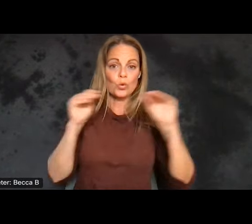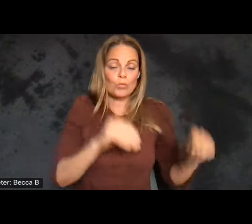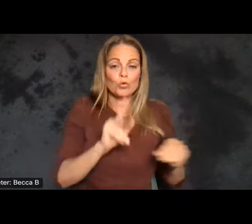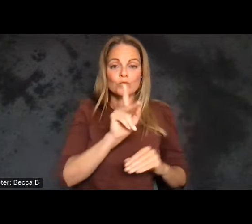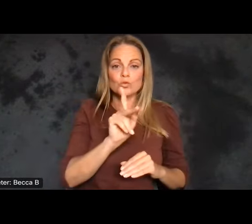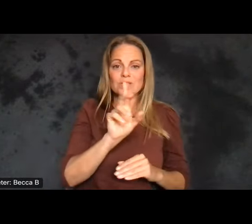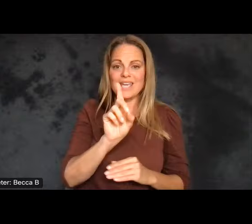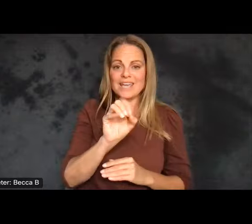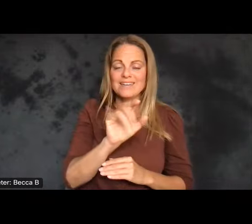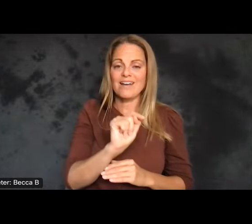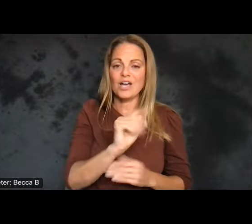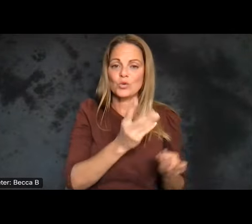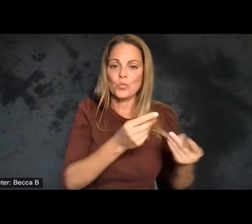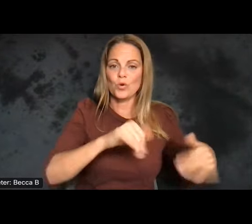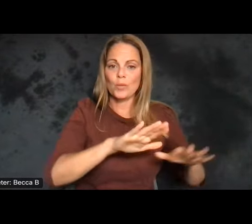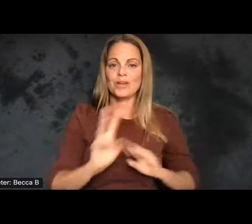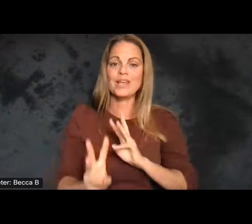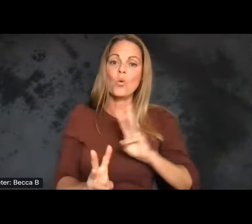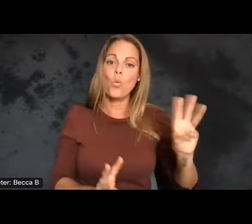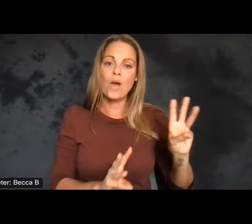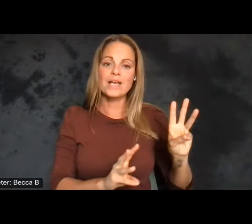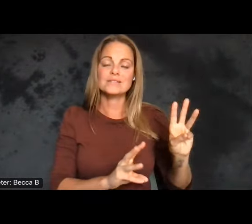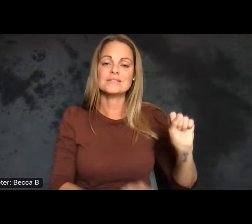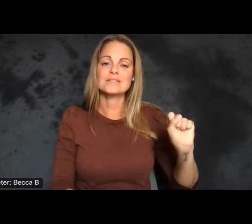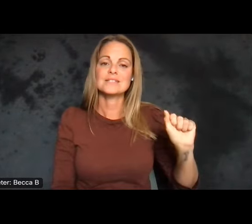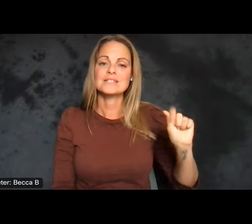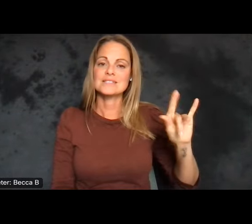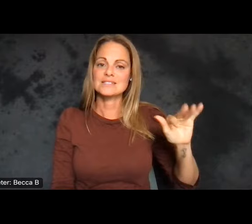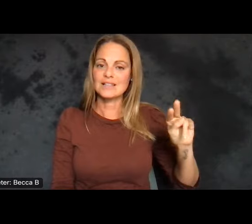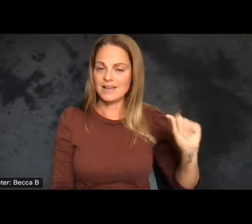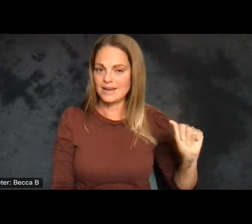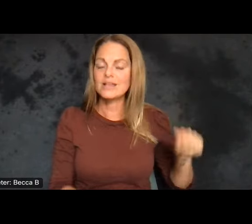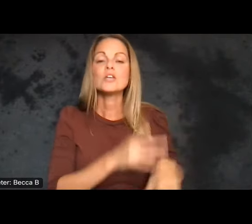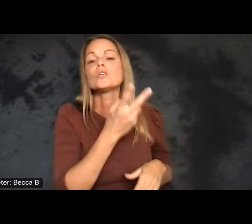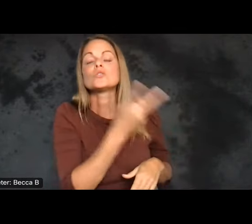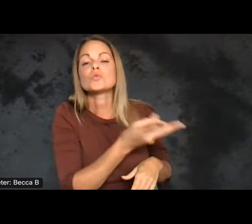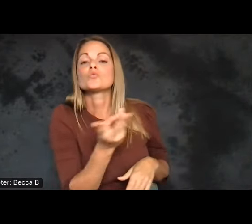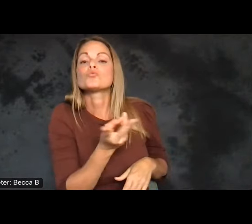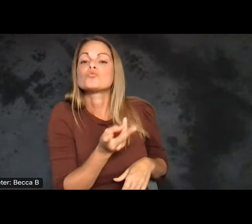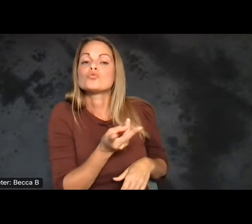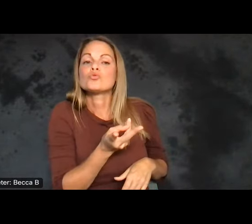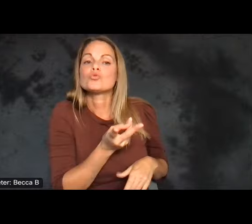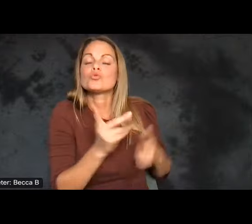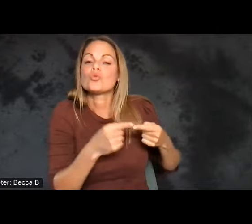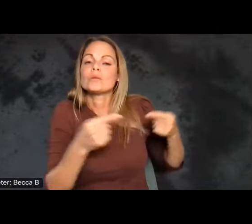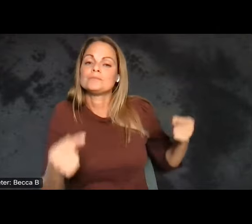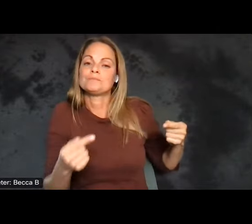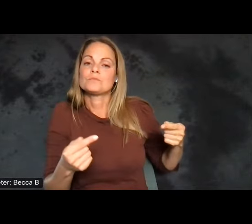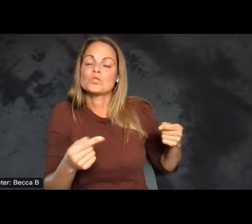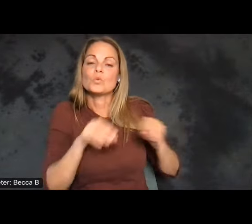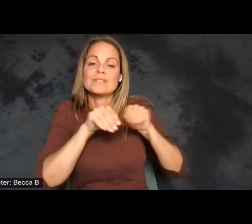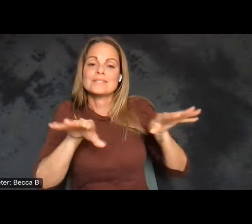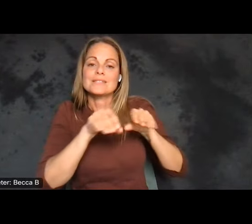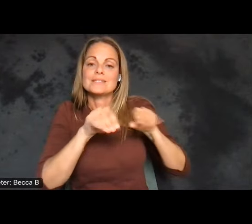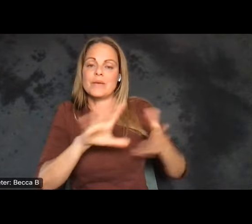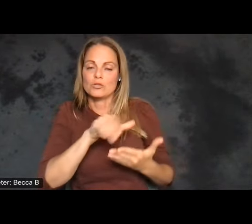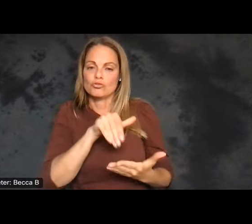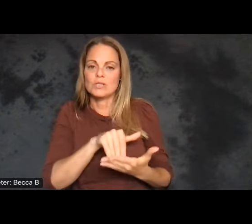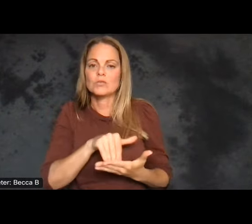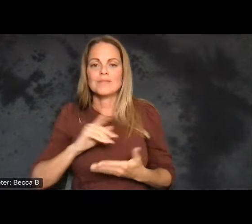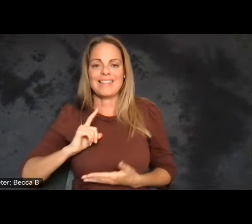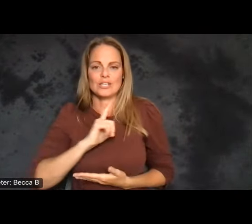So this project would place those two troop facilities adjacent to the dispatch center, which was approved by the